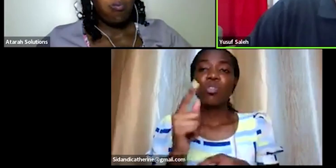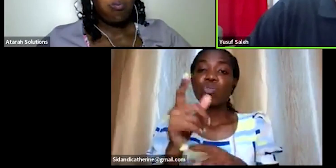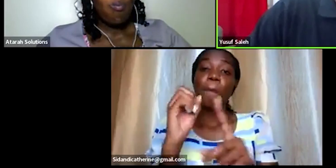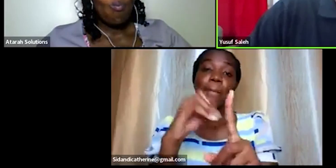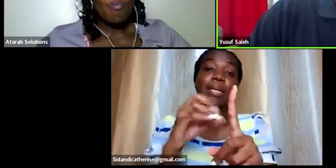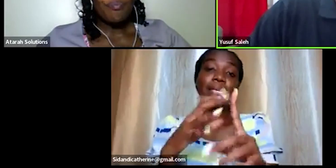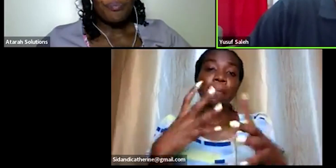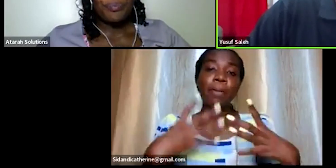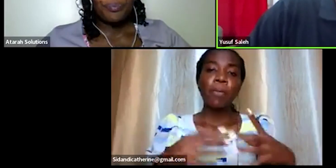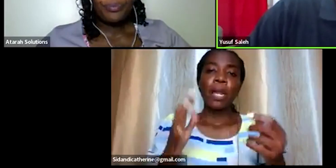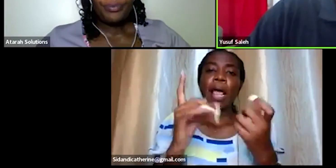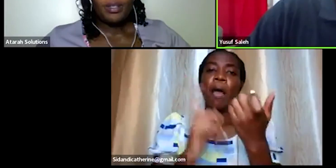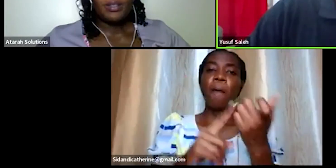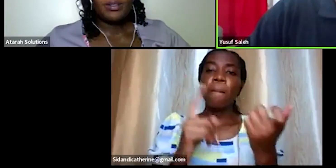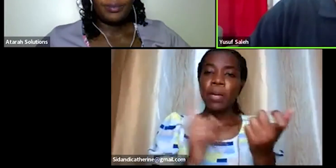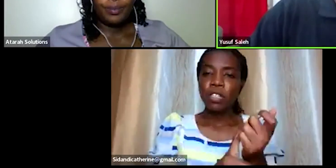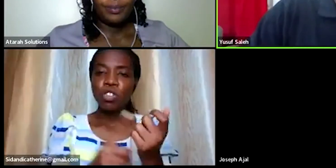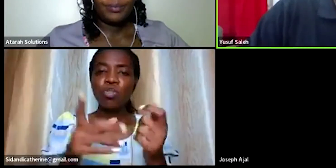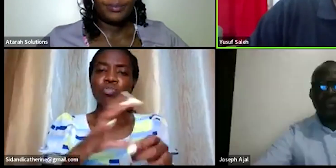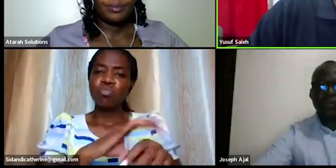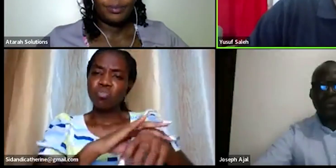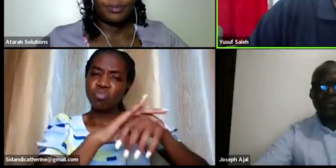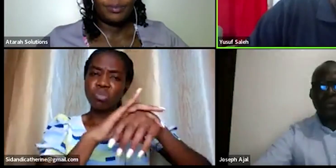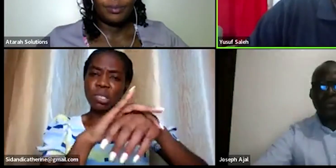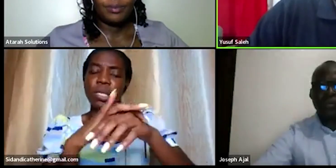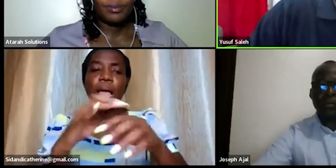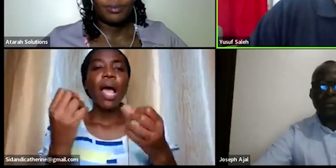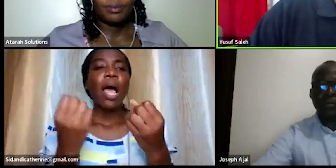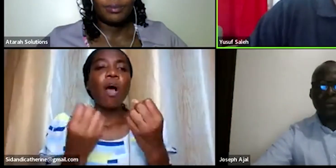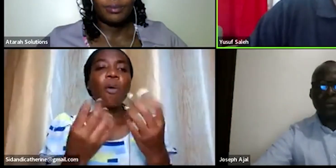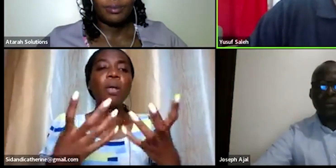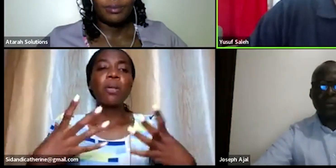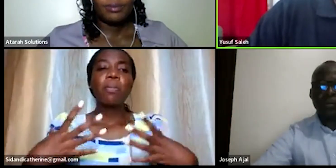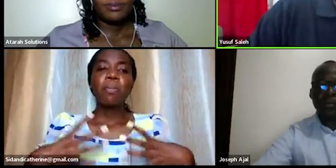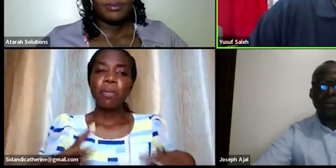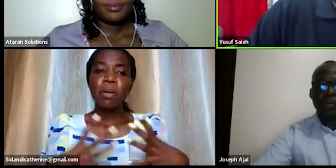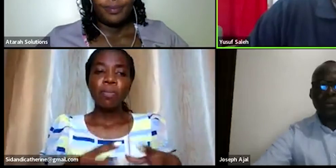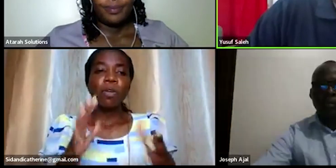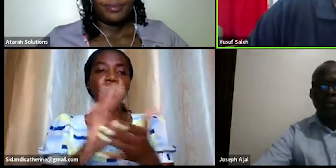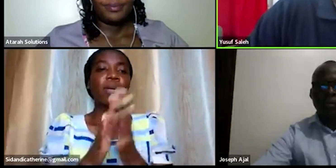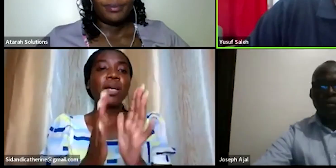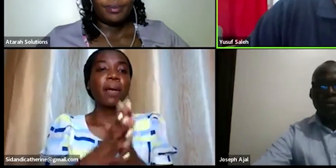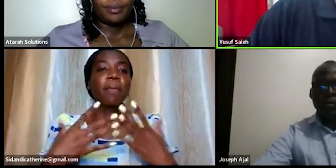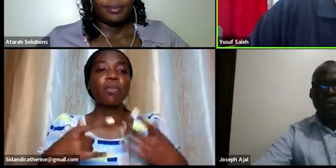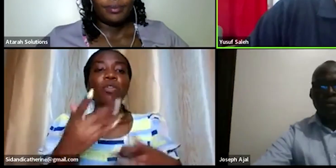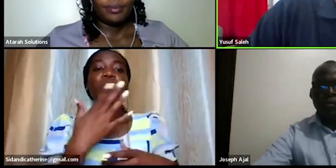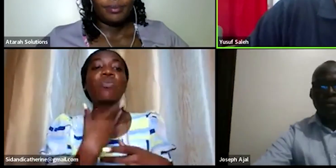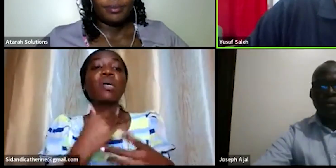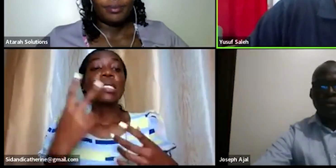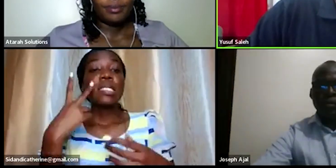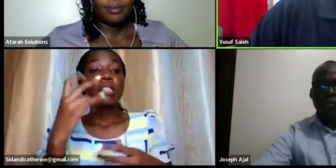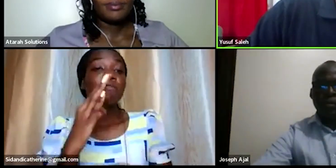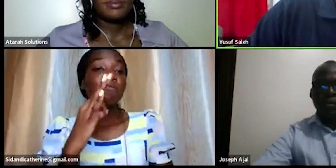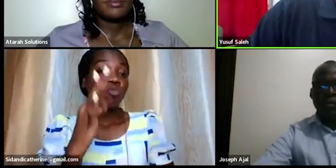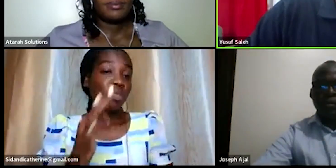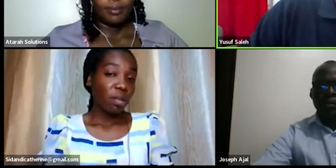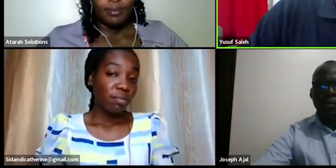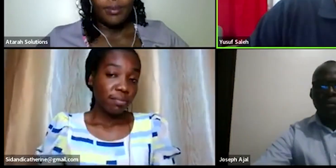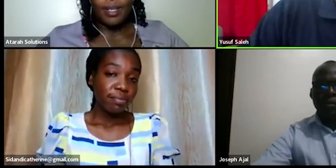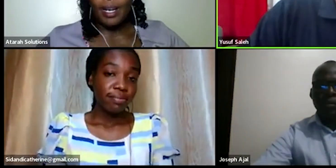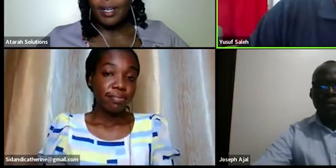people are you holding their hands to be the people you would want to see in the future, Grace?